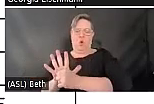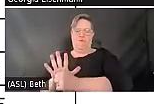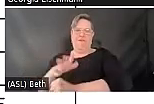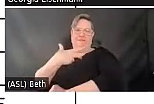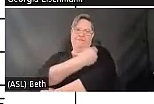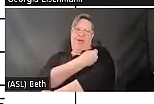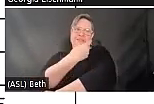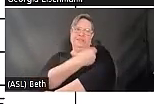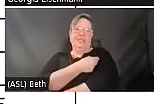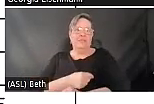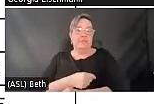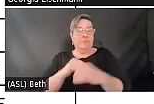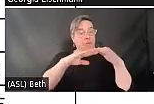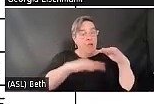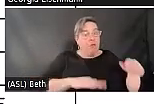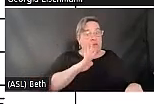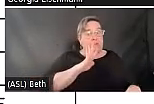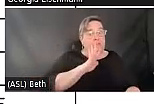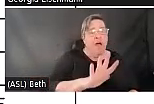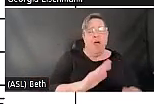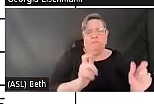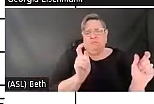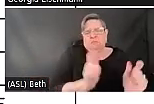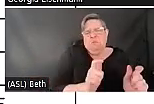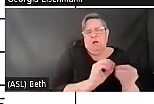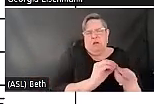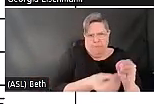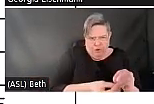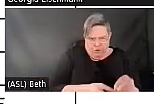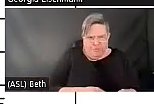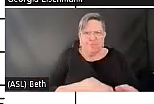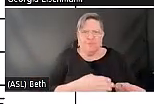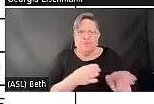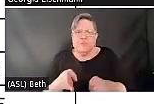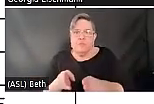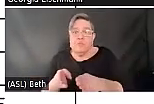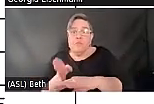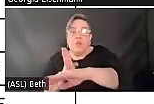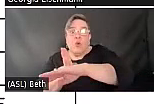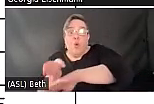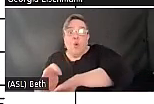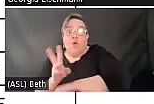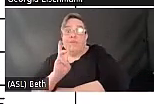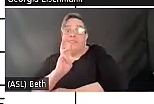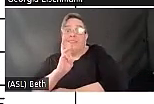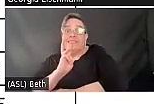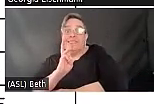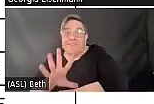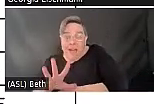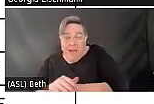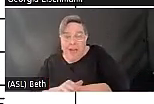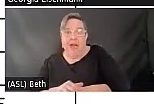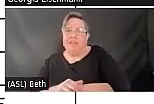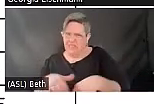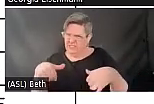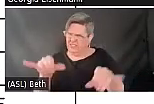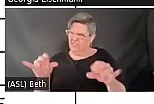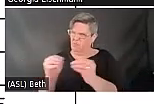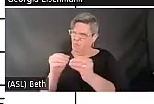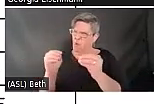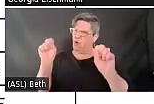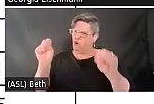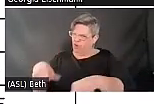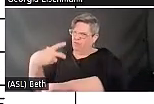of age, and still real opportunity even in our over 65 age group. And then also looking